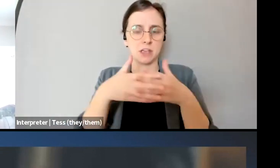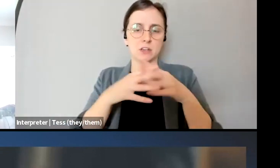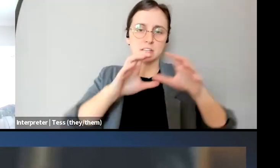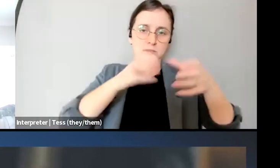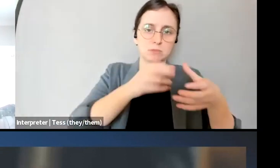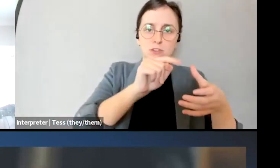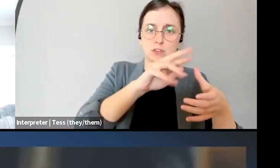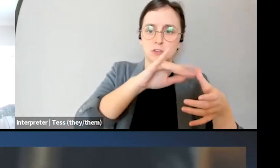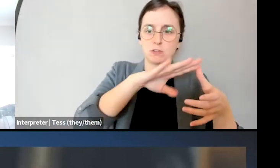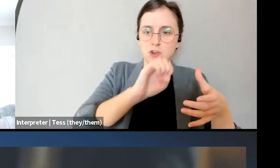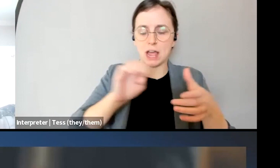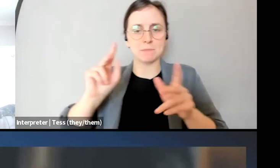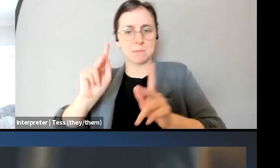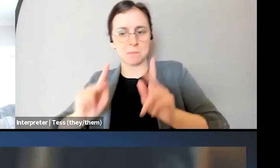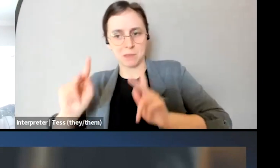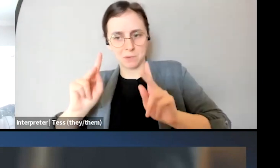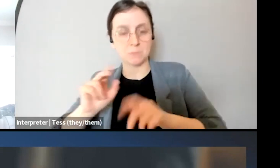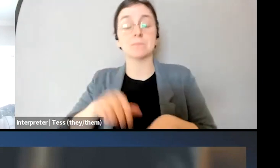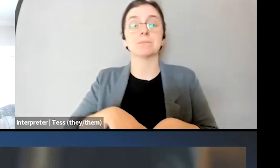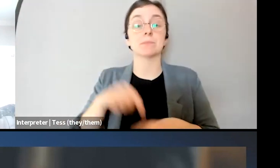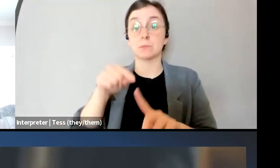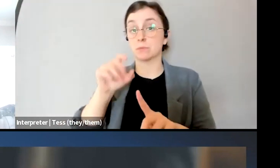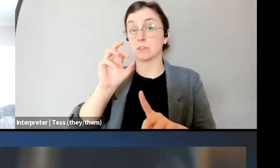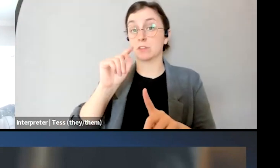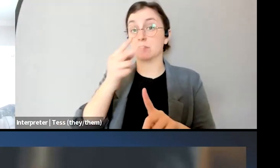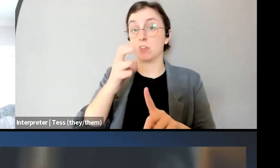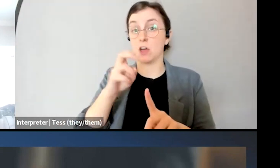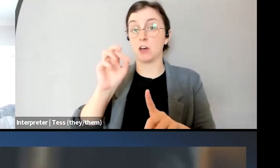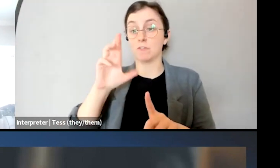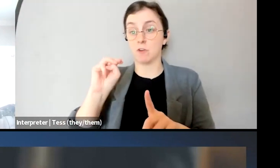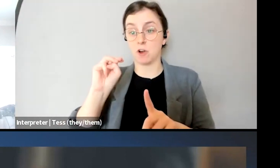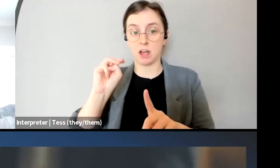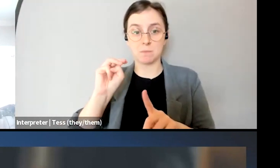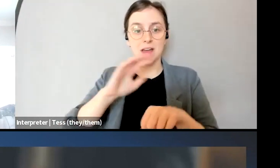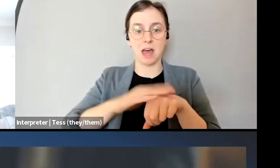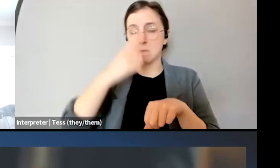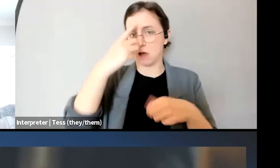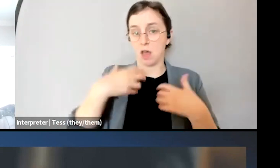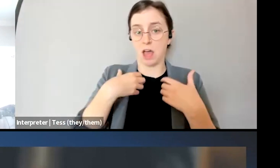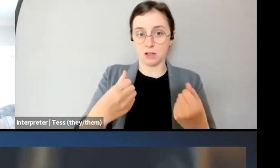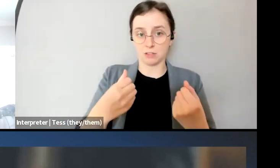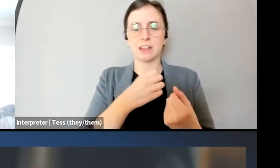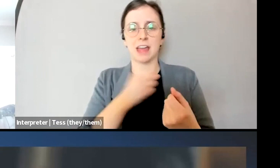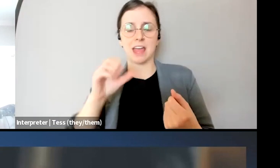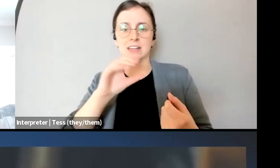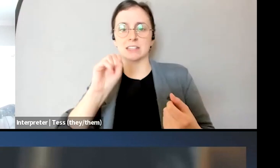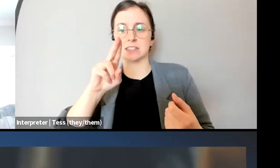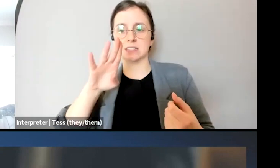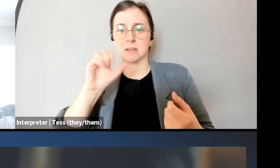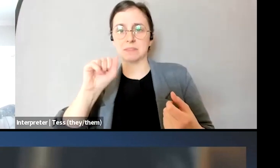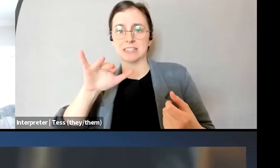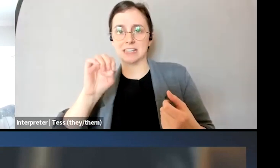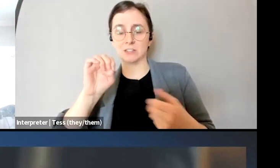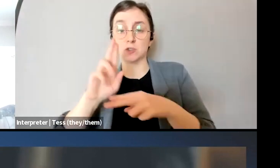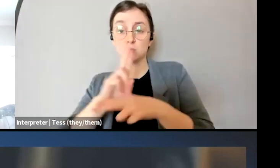and Substance Use Disorder provides a structured environment, a neutral venue to discuss